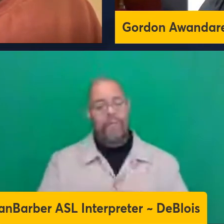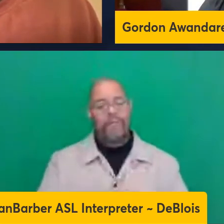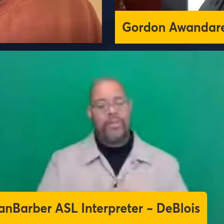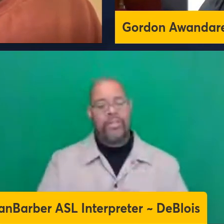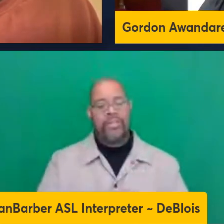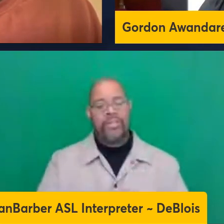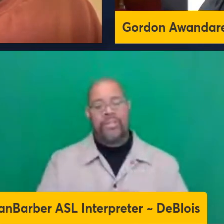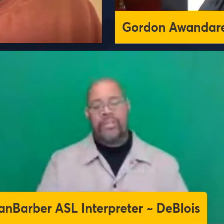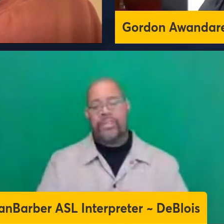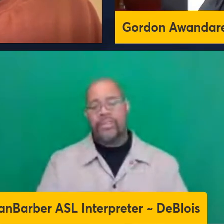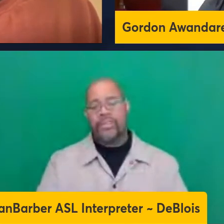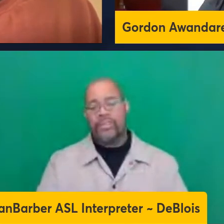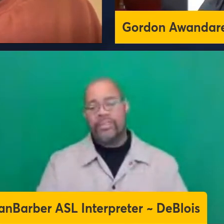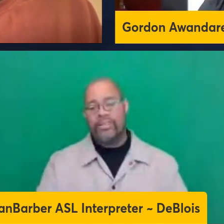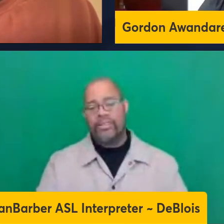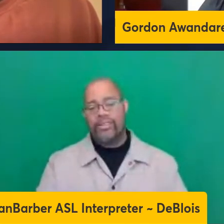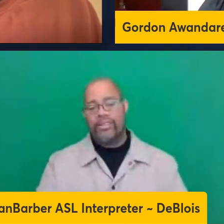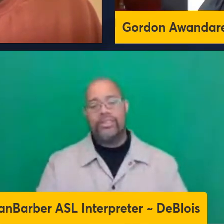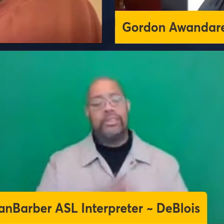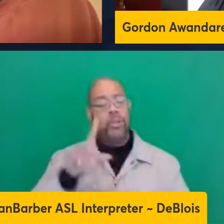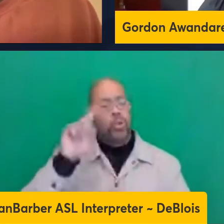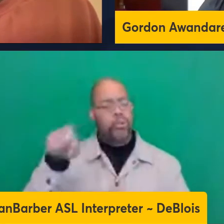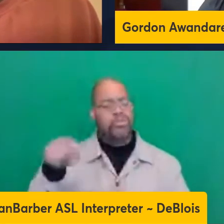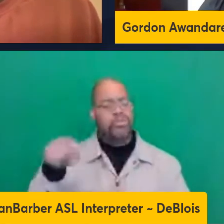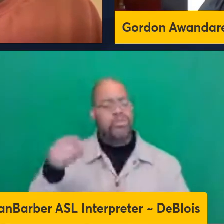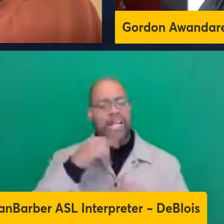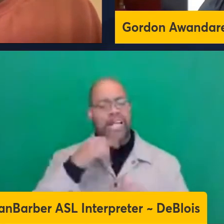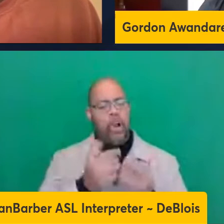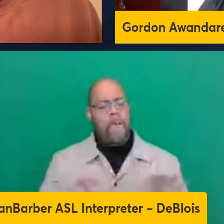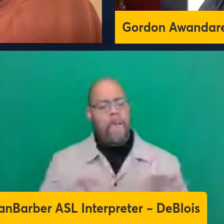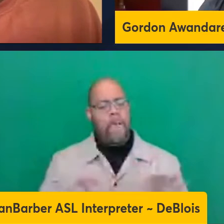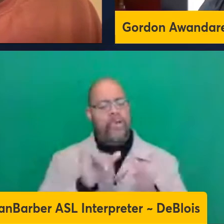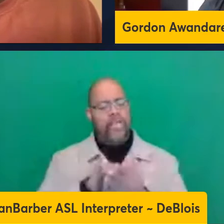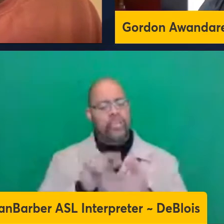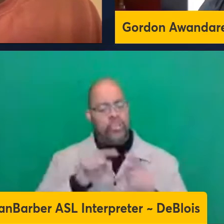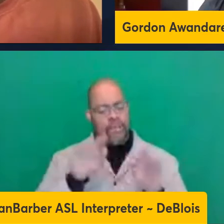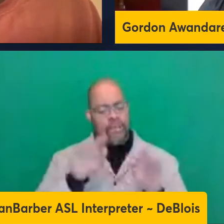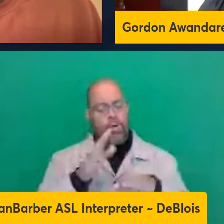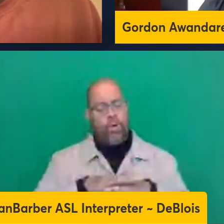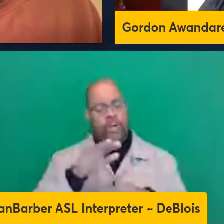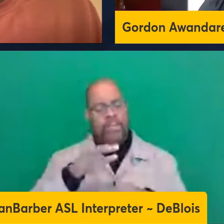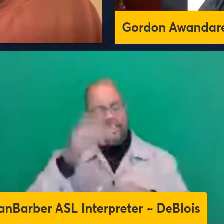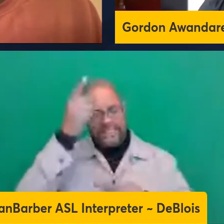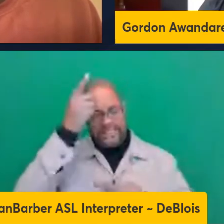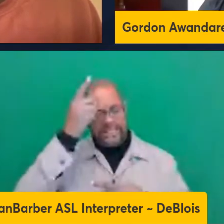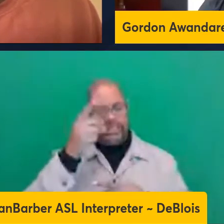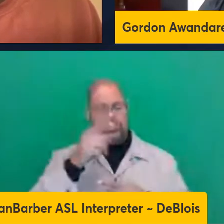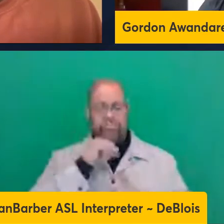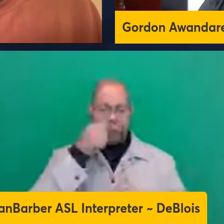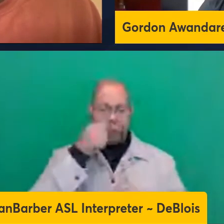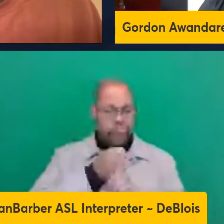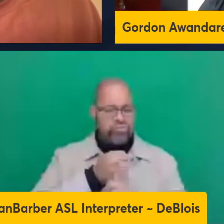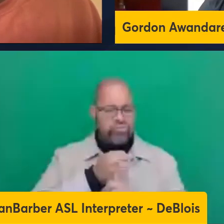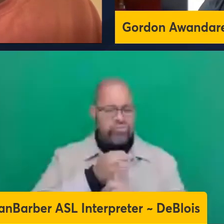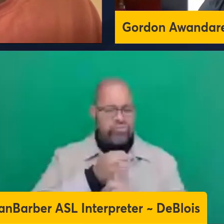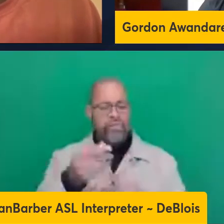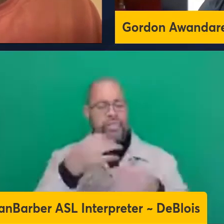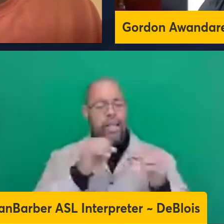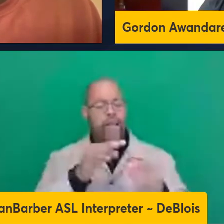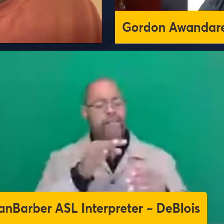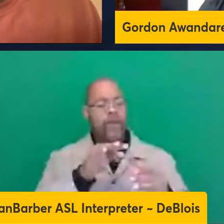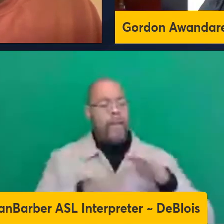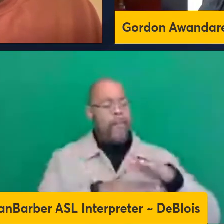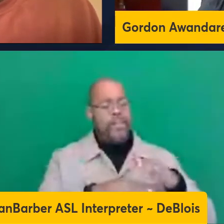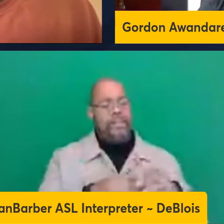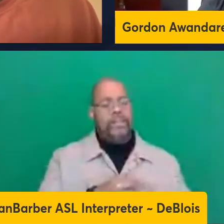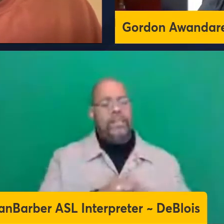Yassine. Uh, his question is: how important was it to focus on diseases plaguing Africa versus fundamental scientific